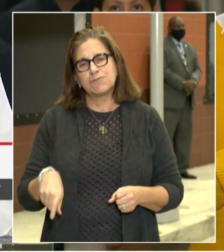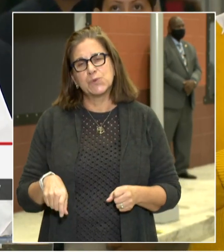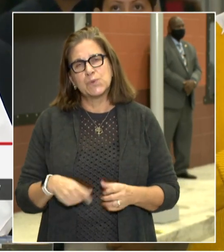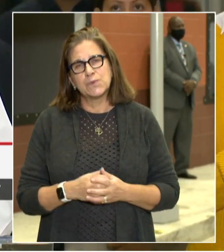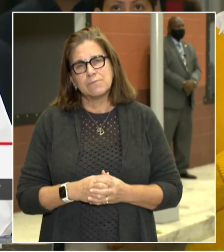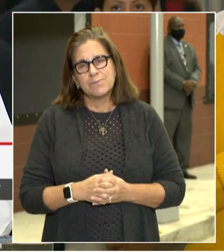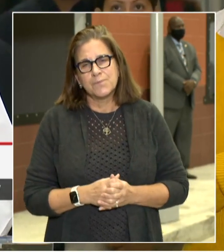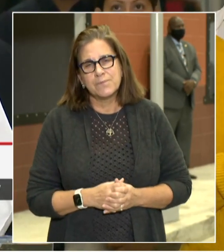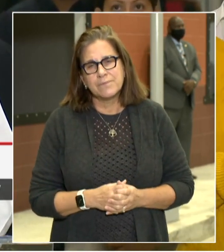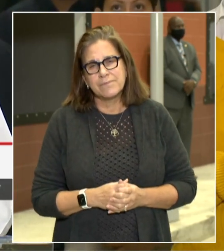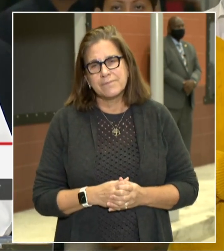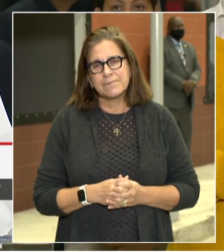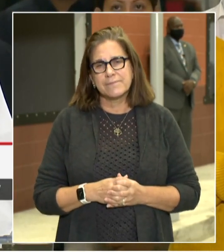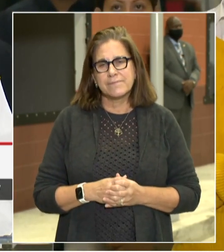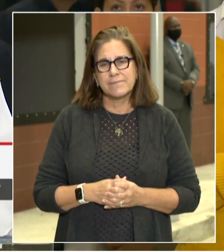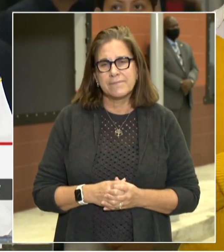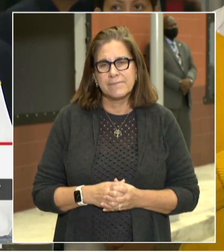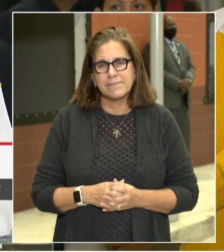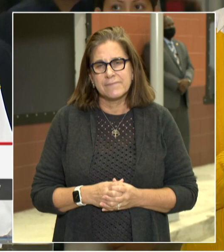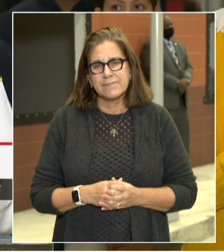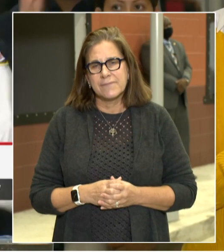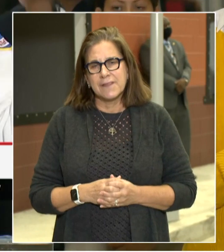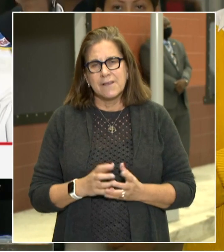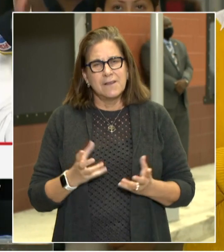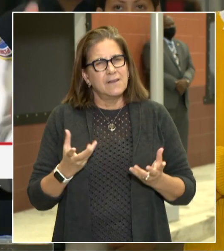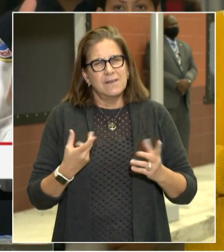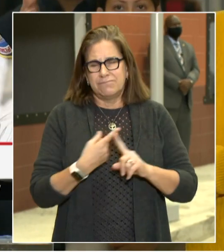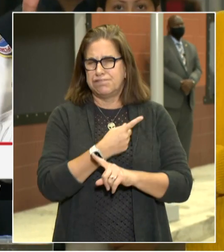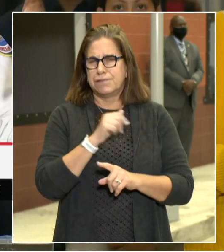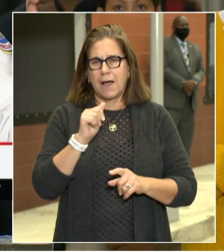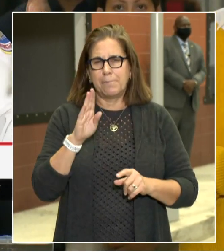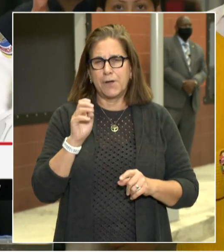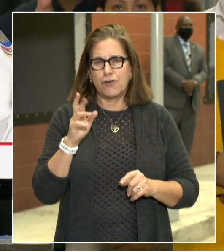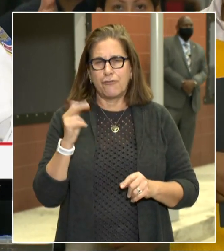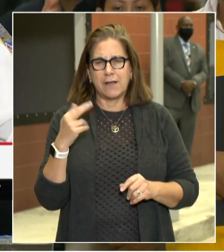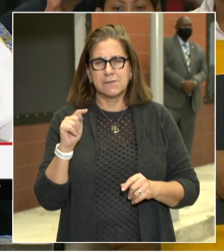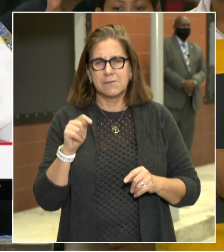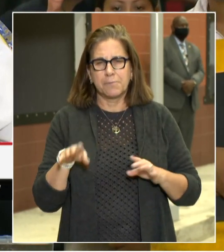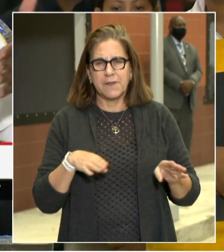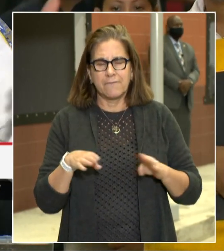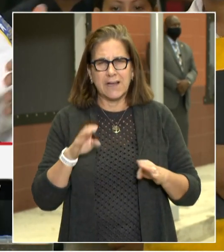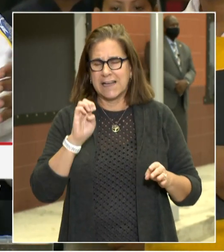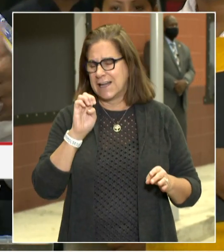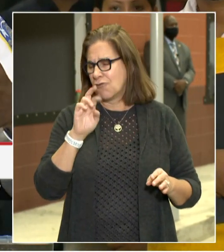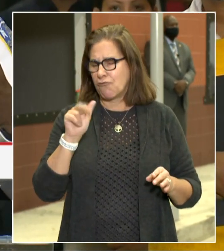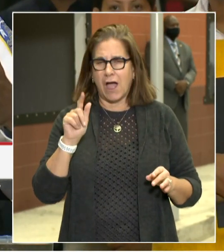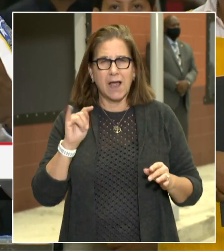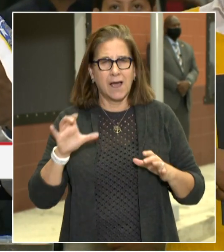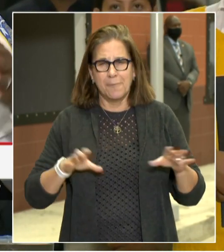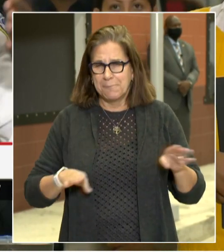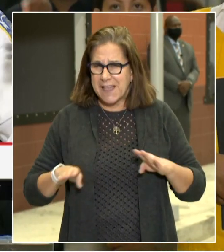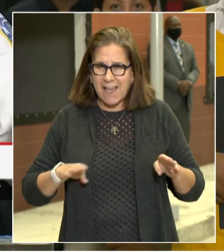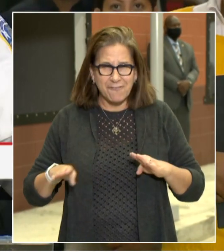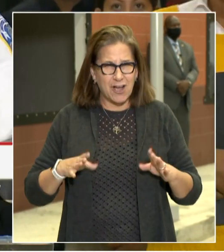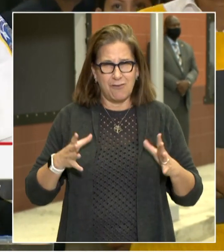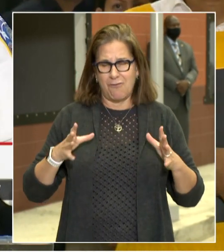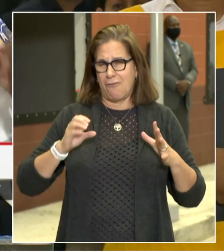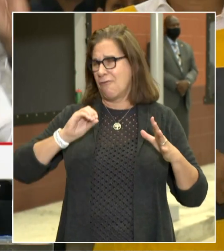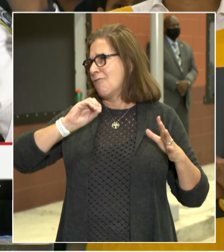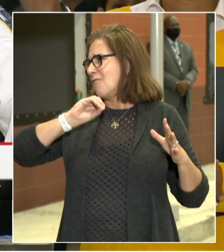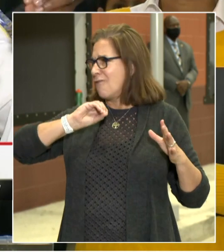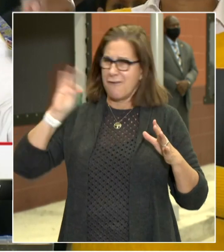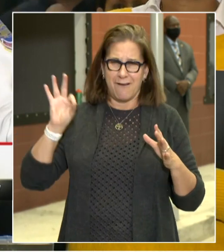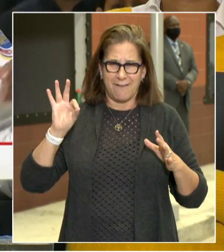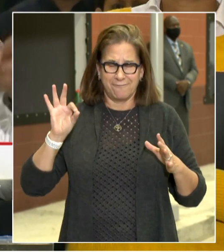it, erratic behavior, those types of things that may not have been that may not have been caught, if you